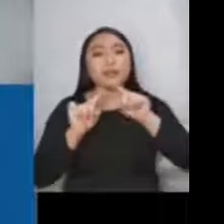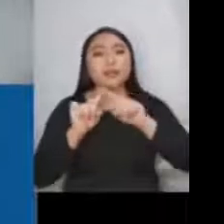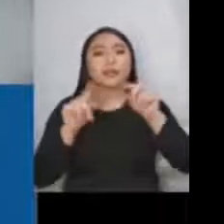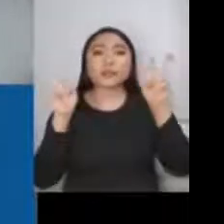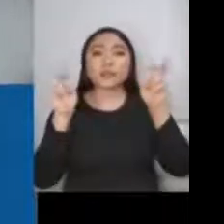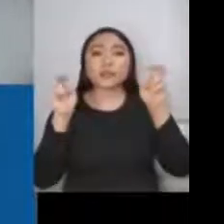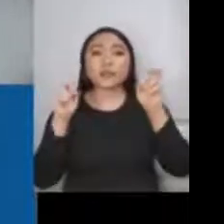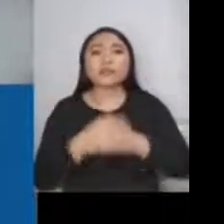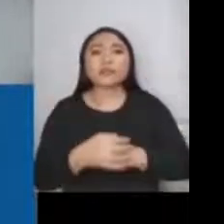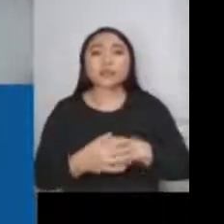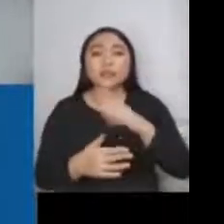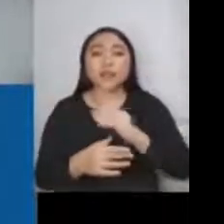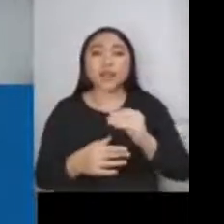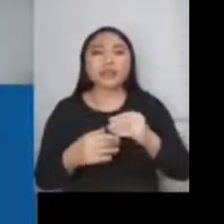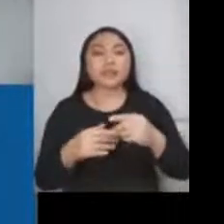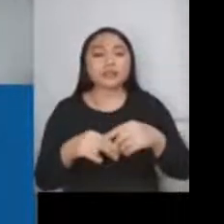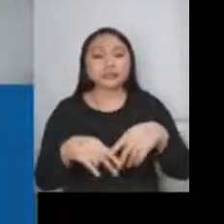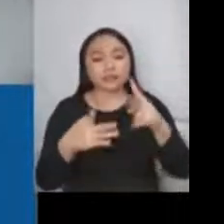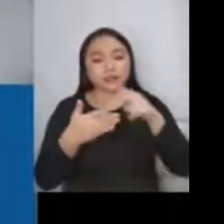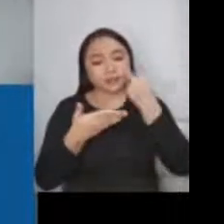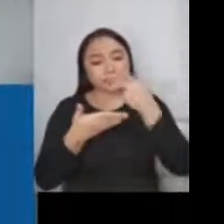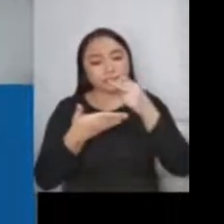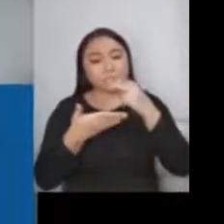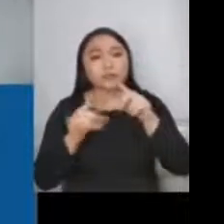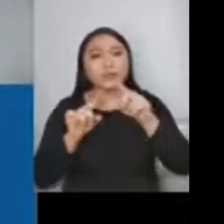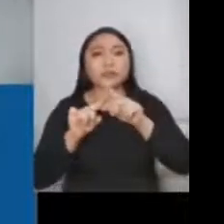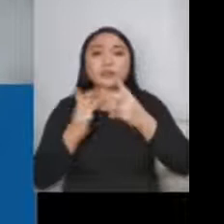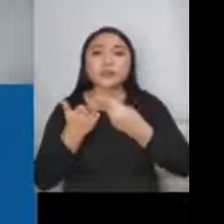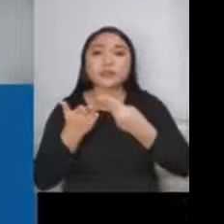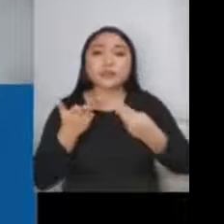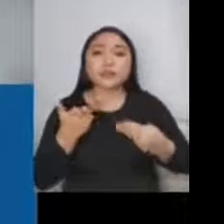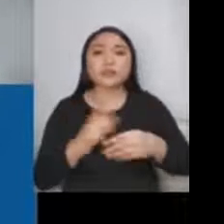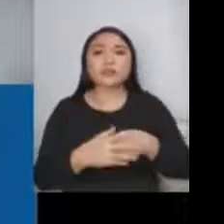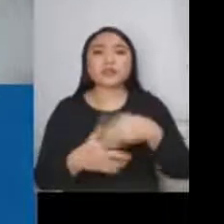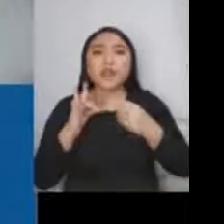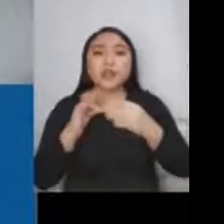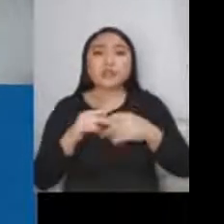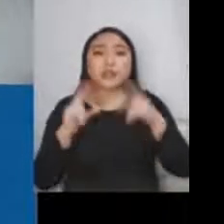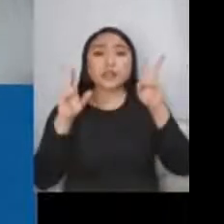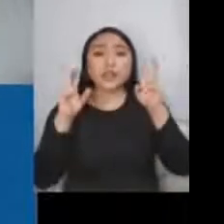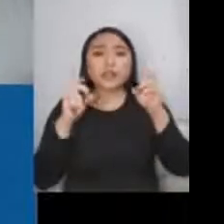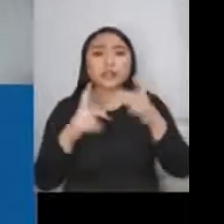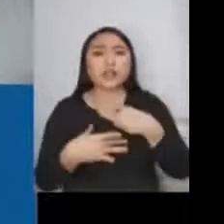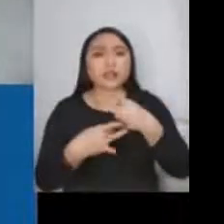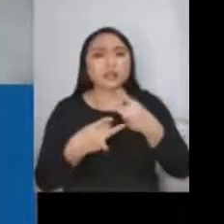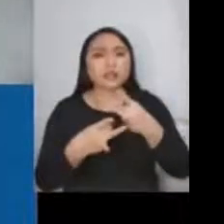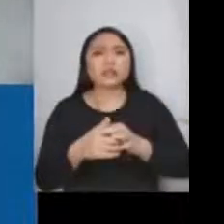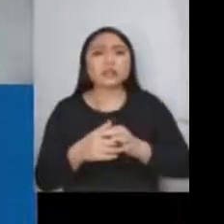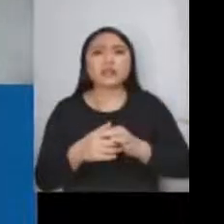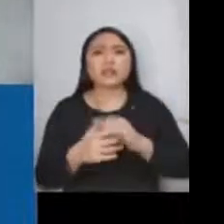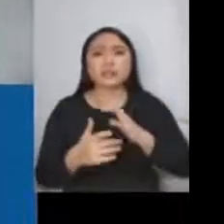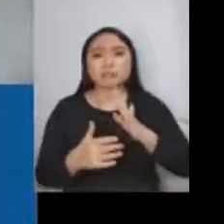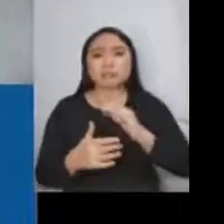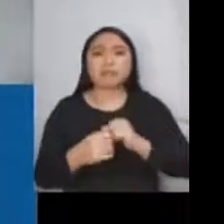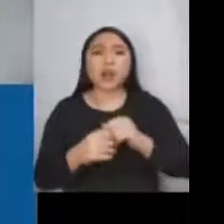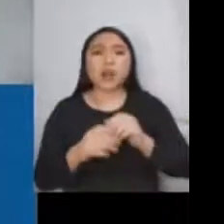go over the different titles, go over the different materials. Okay, now should the title interest you, you just